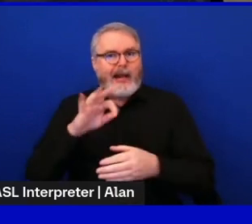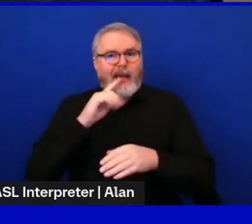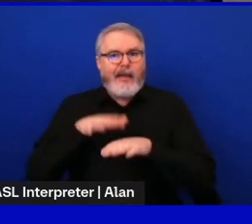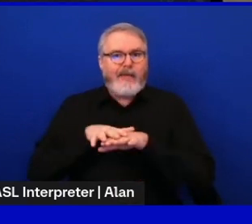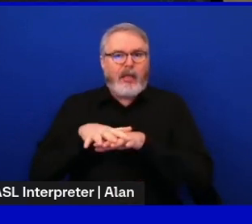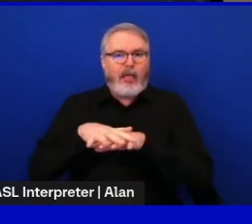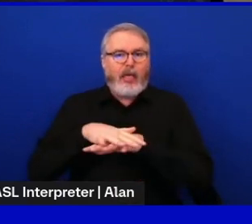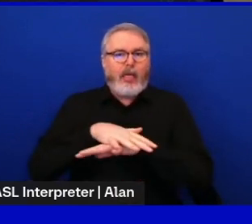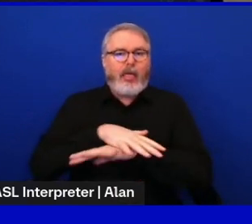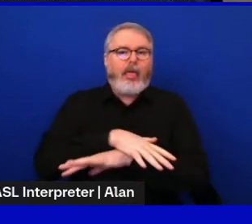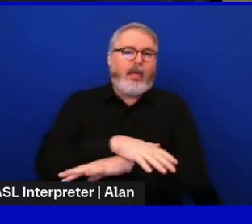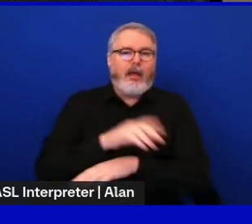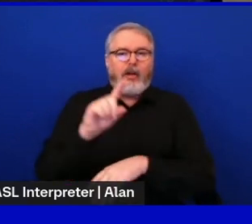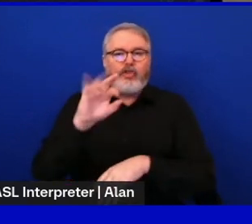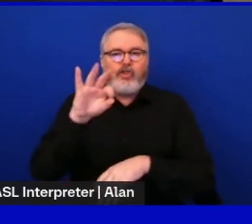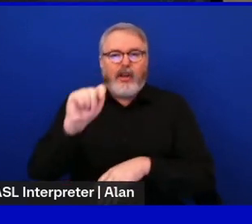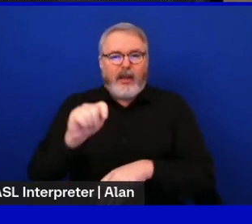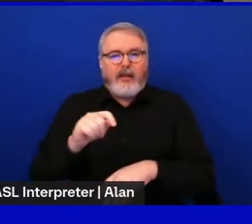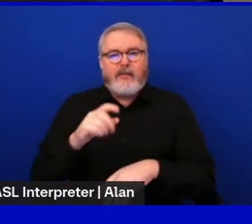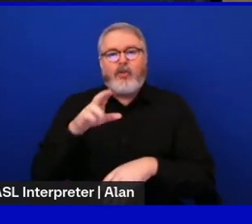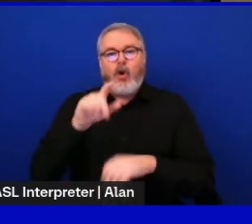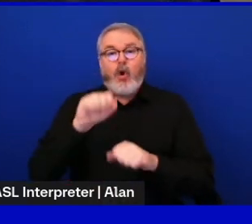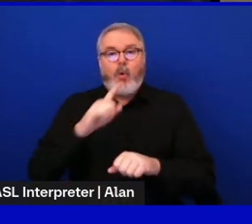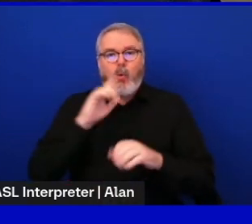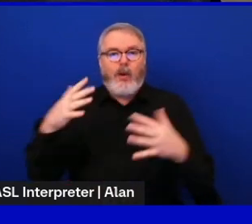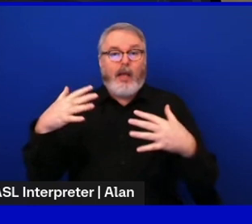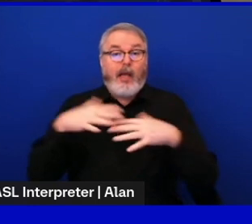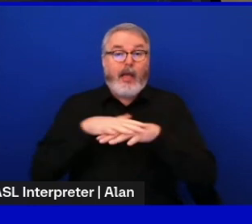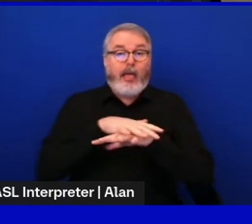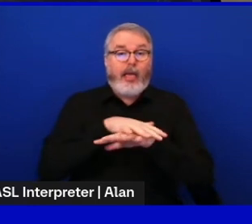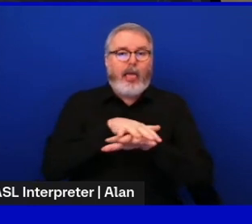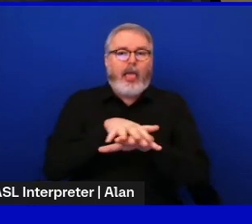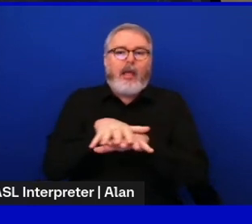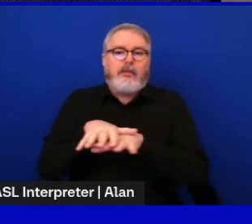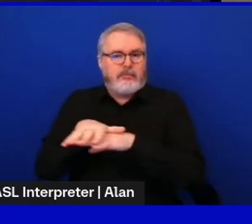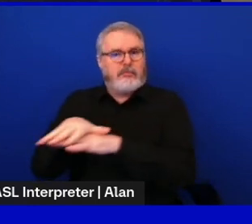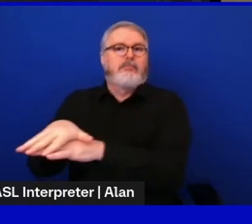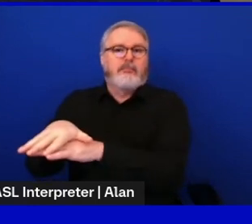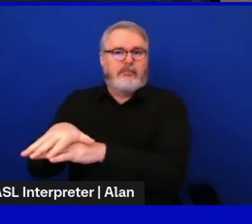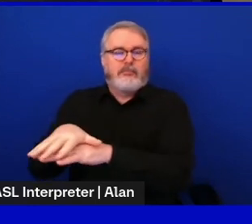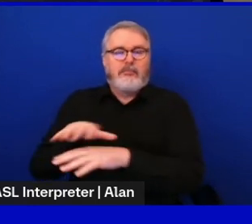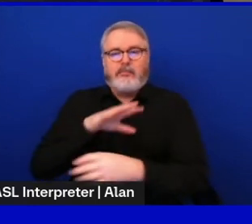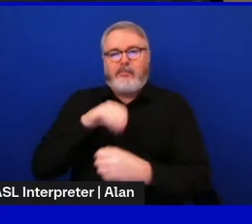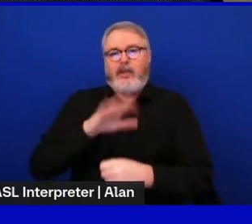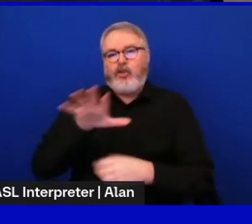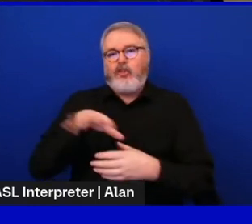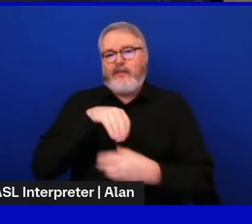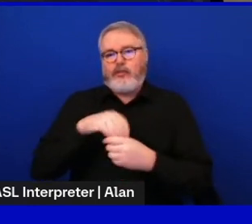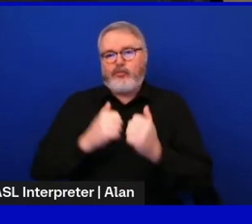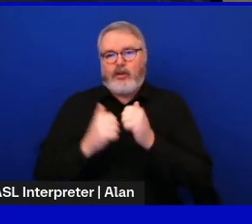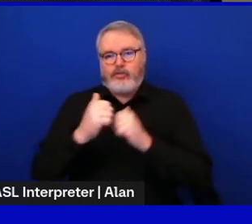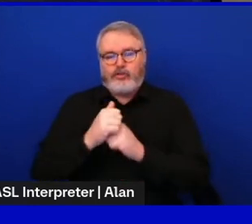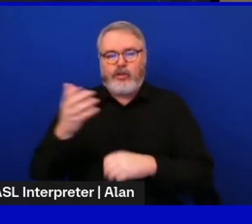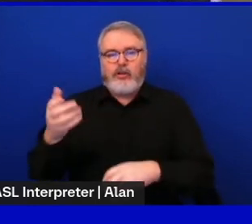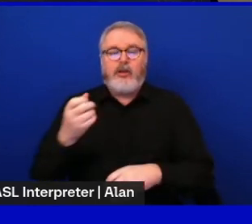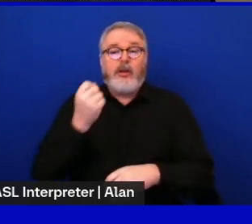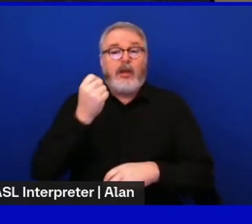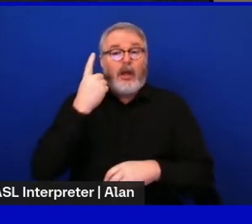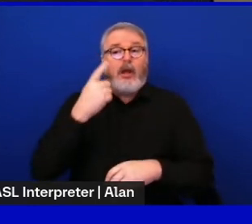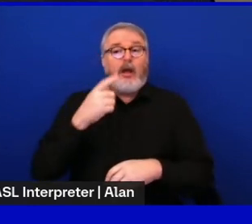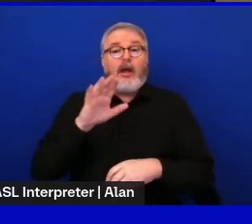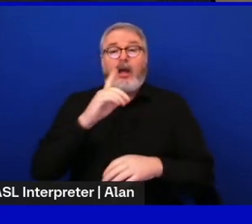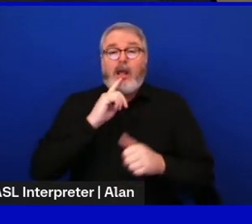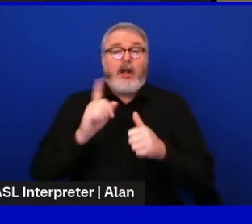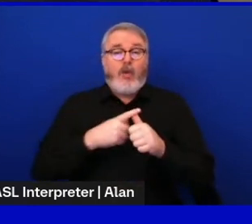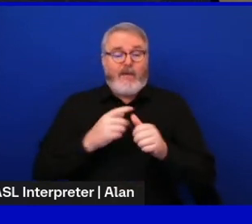you reconciliate the changes that you have in code and reflect that in your infrastructure. So the first